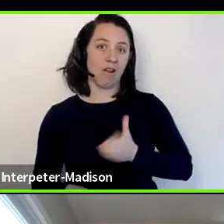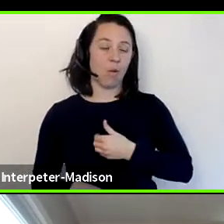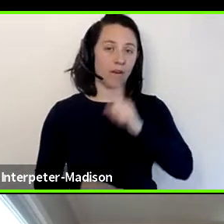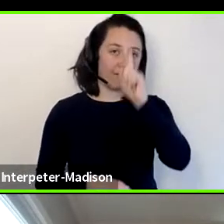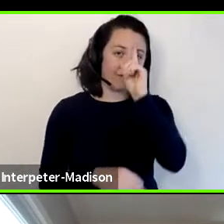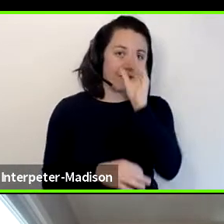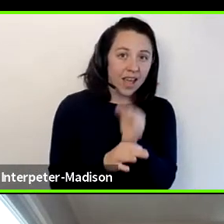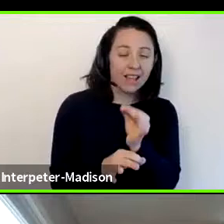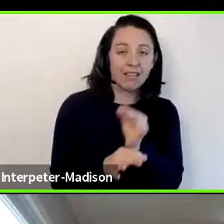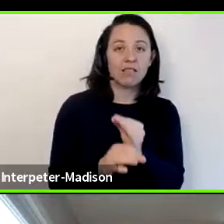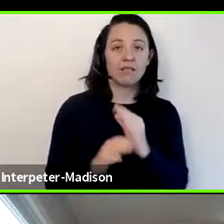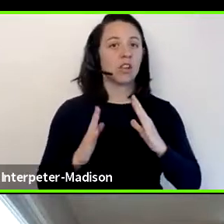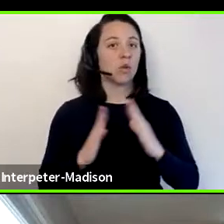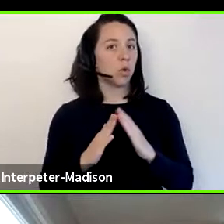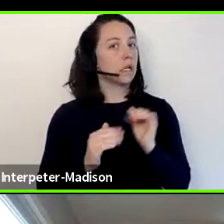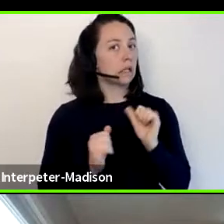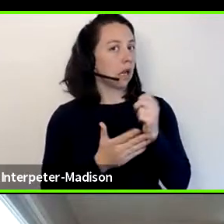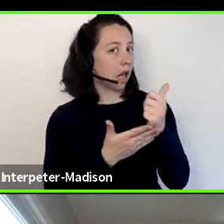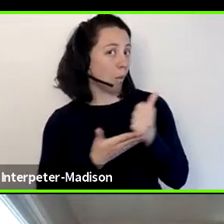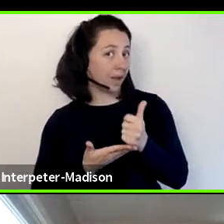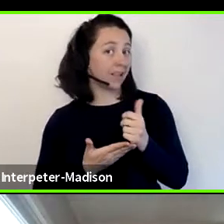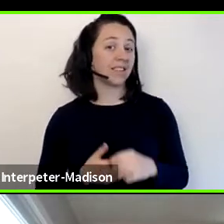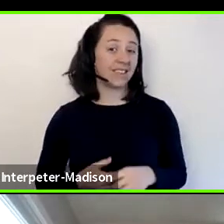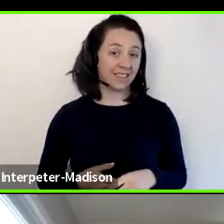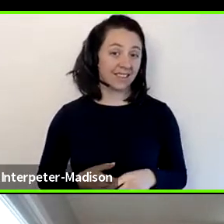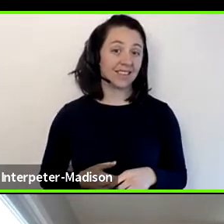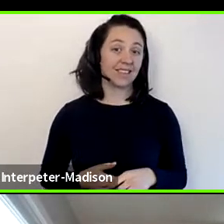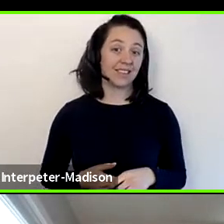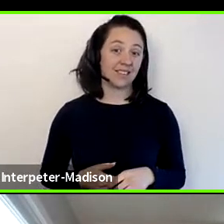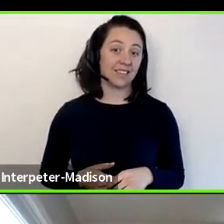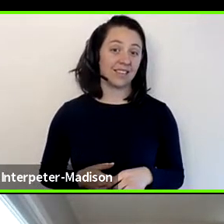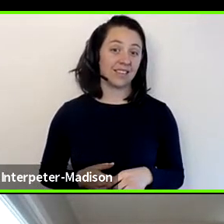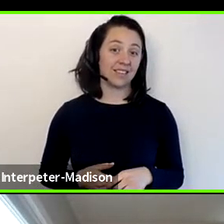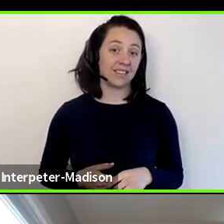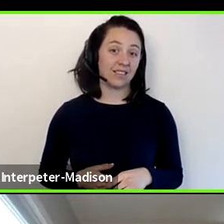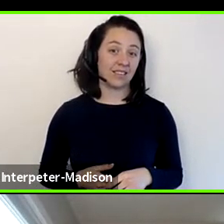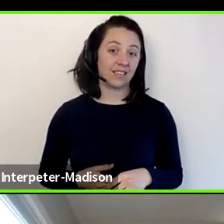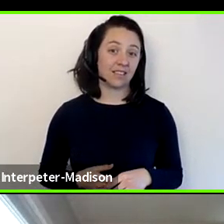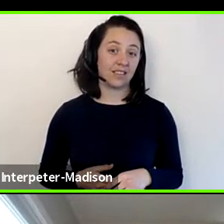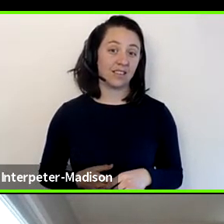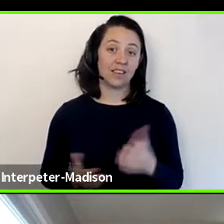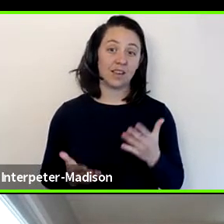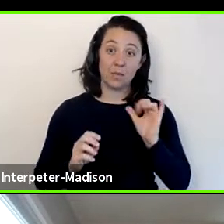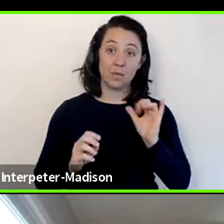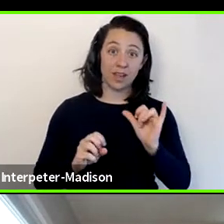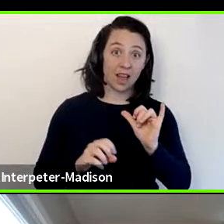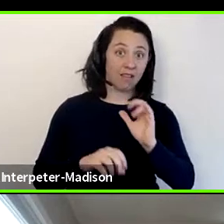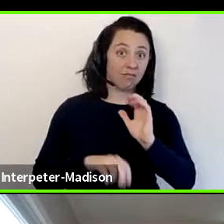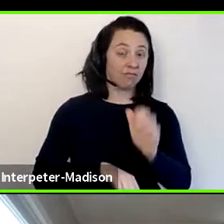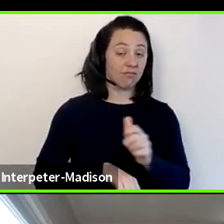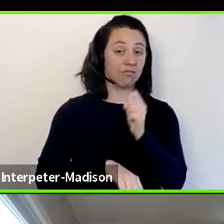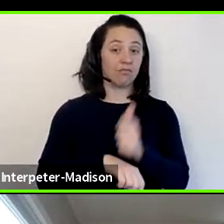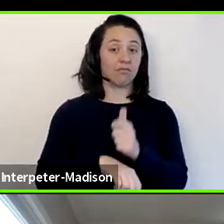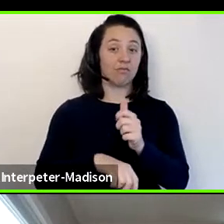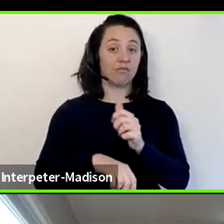to help us maybe get some appointments to your specific community members. And so we're